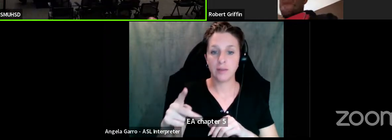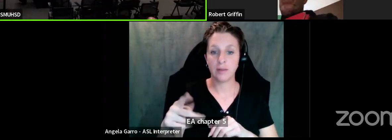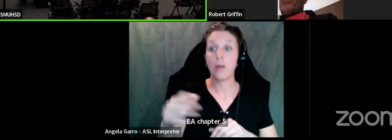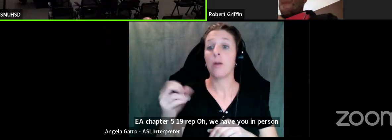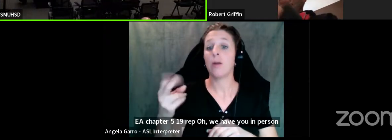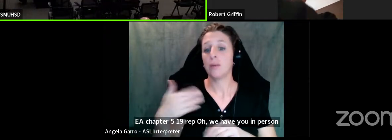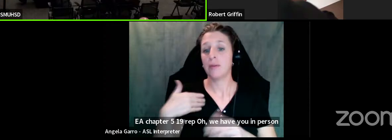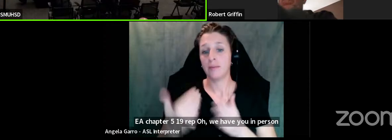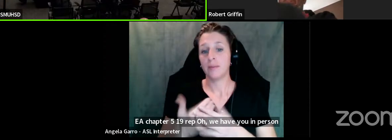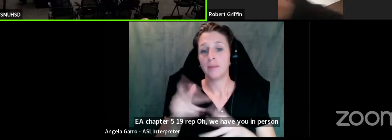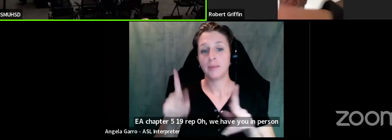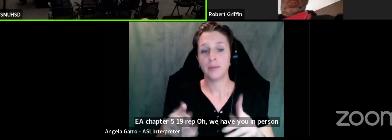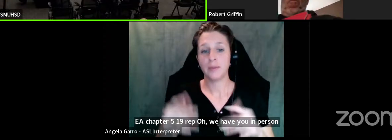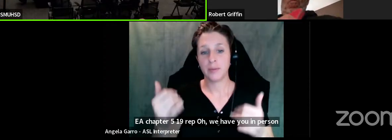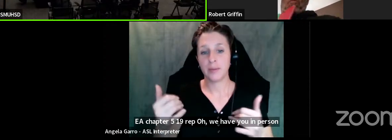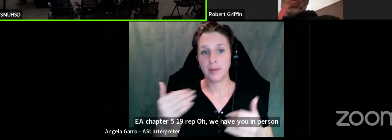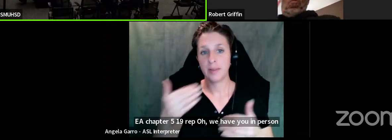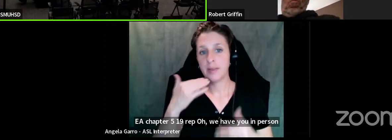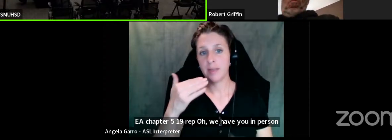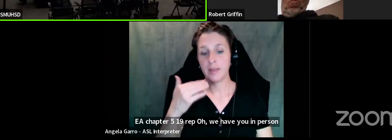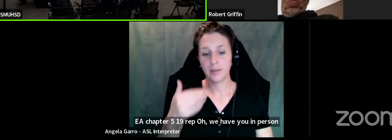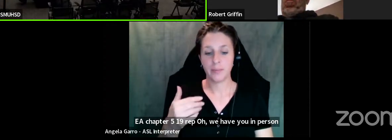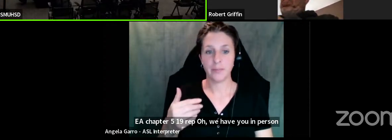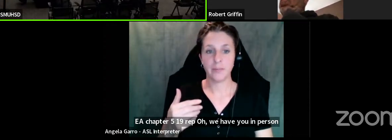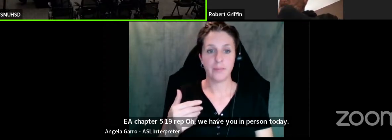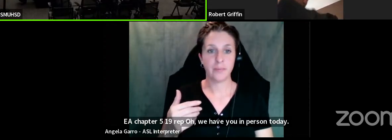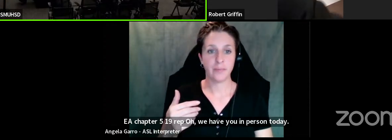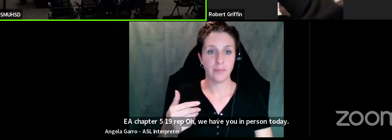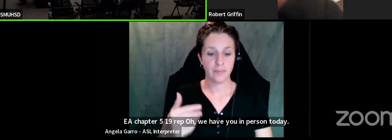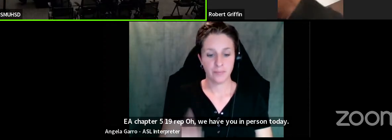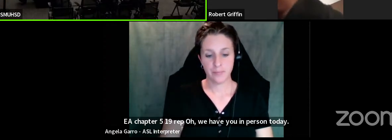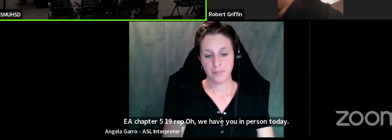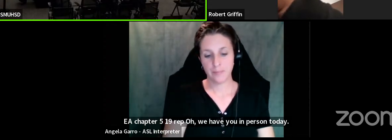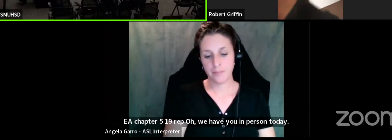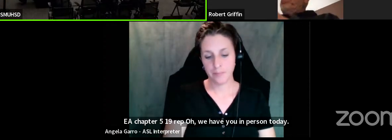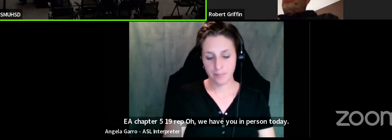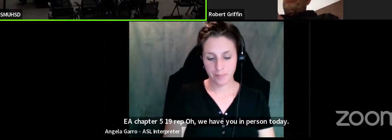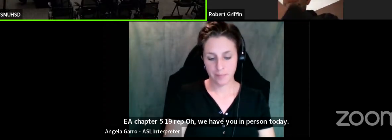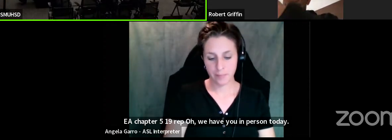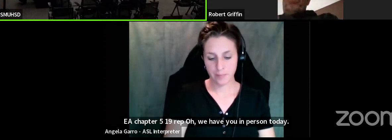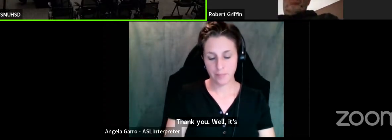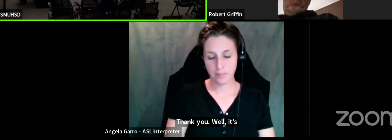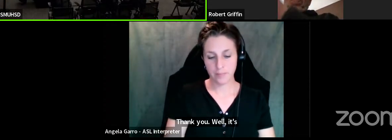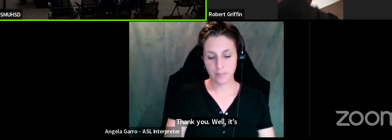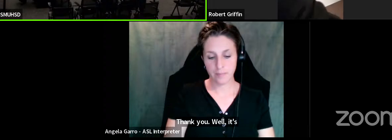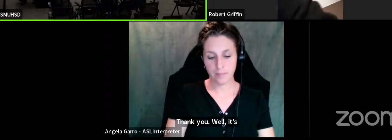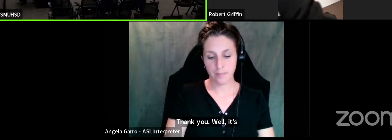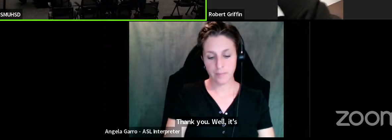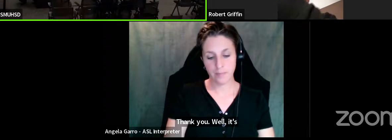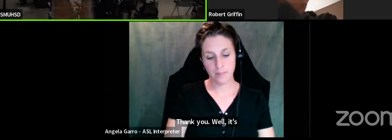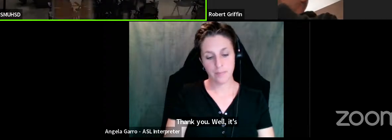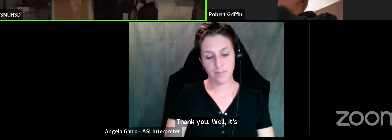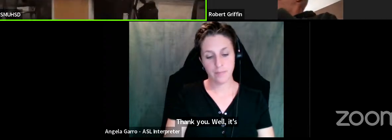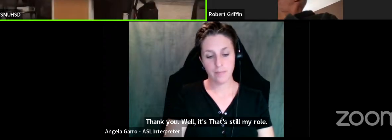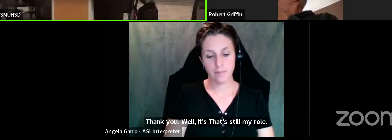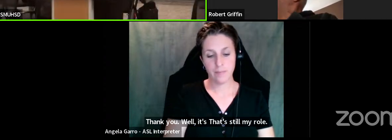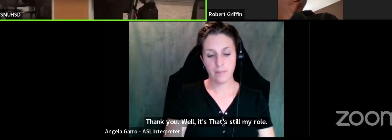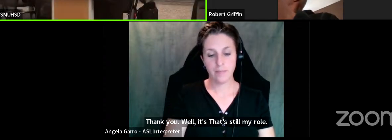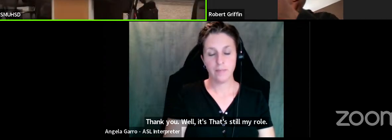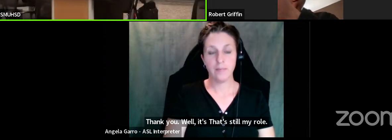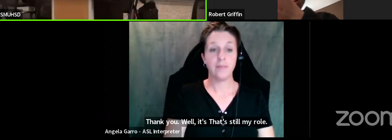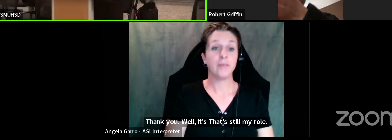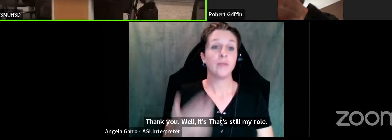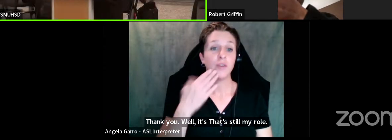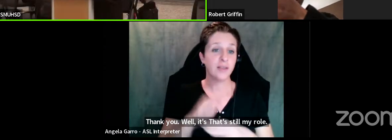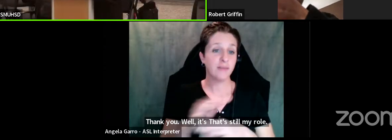today. Thank you. Well, I'll slow my roll. Well, good evening, everyone.